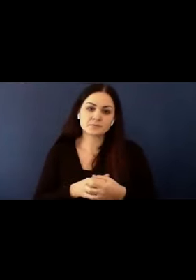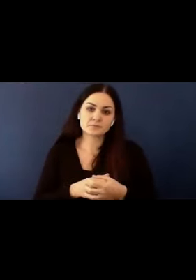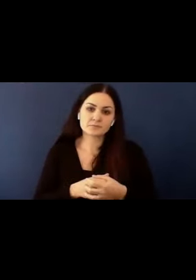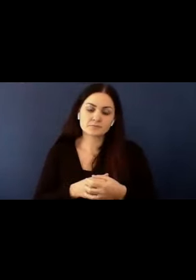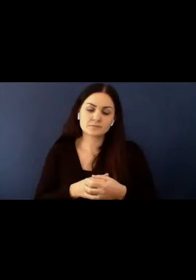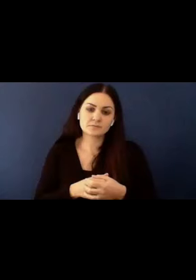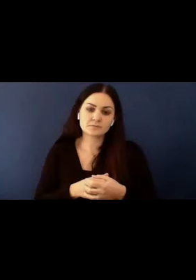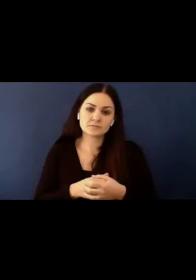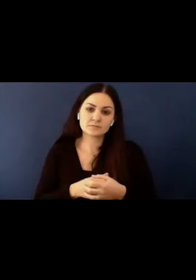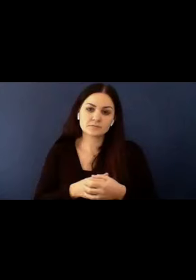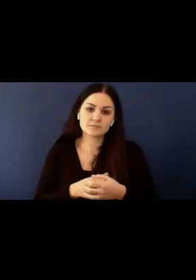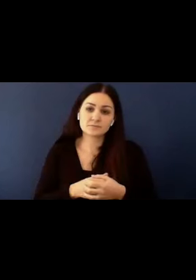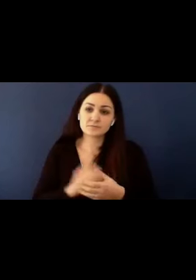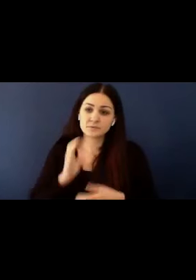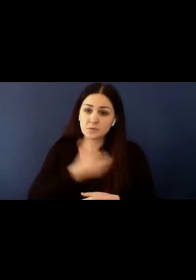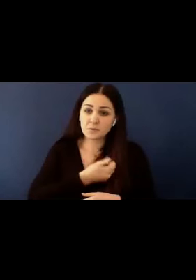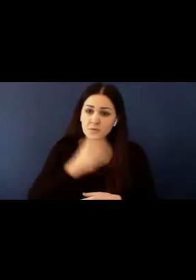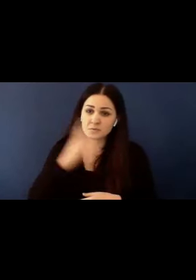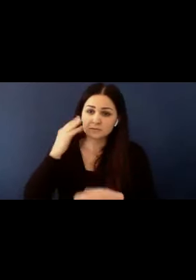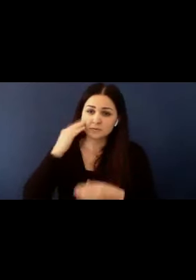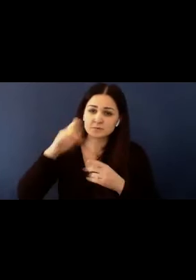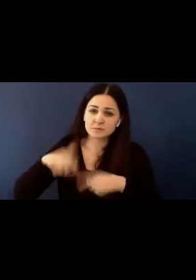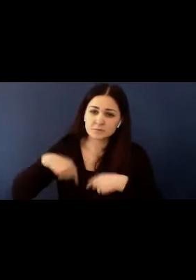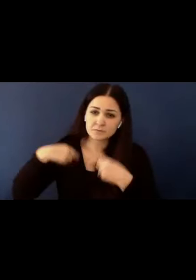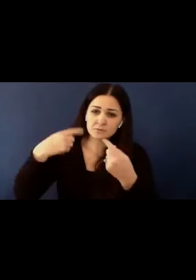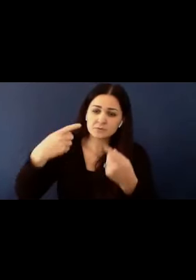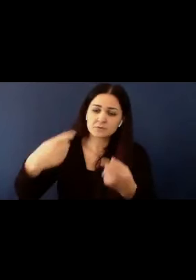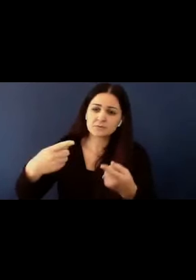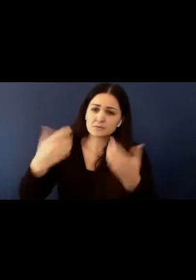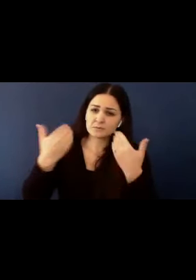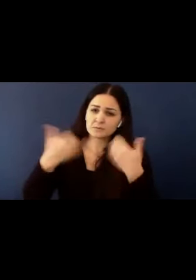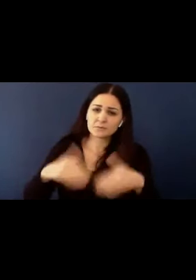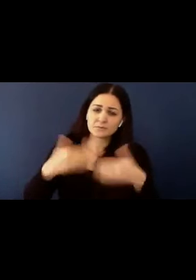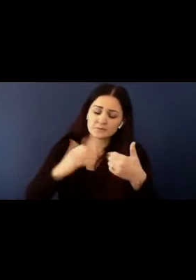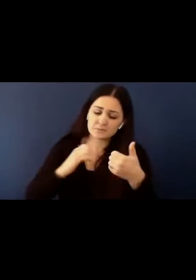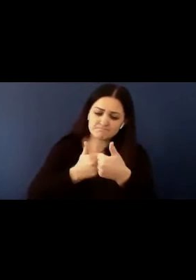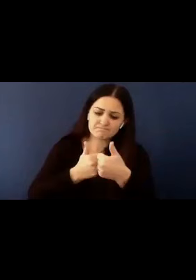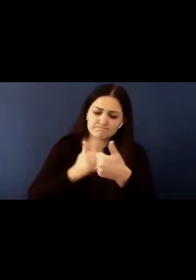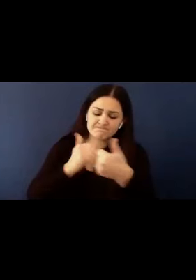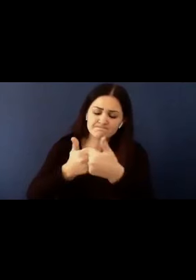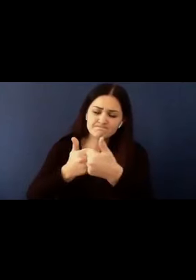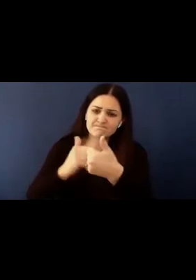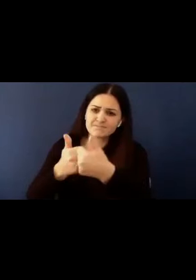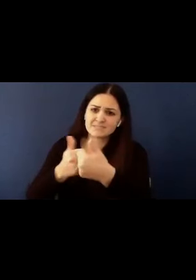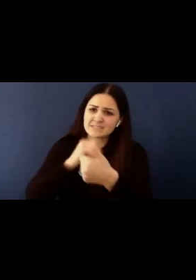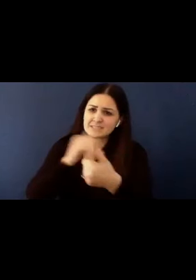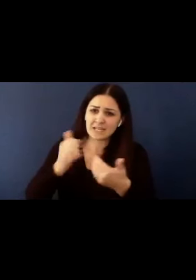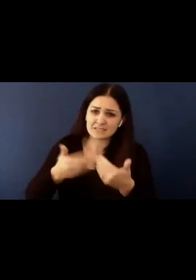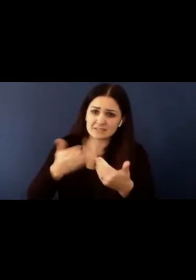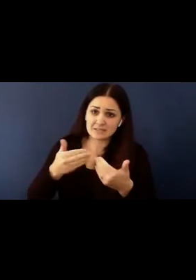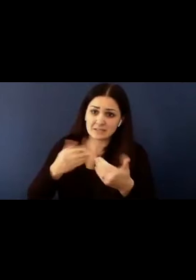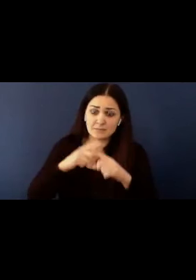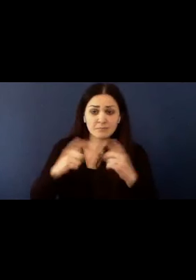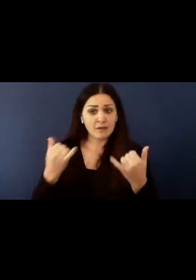This journey has been long, and it hasn't been easy. But now is not the time to let your guard